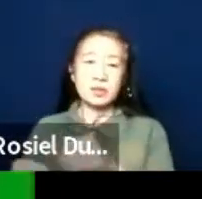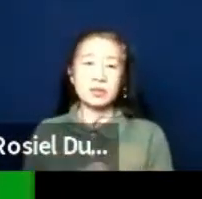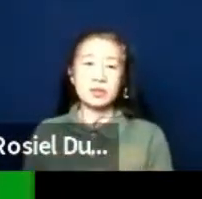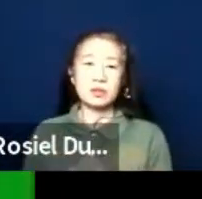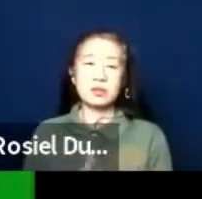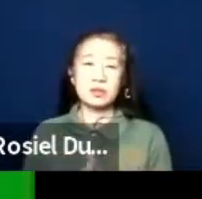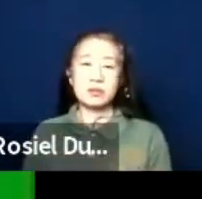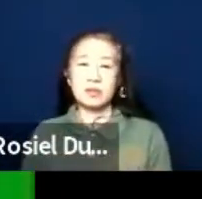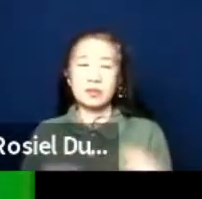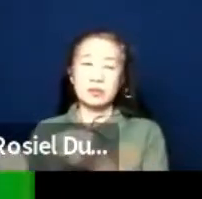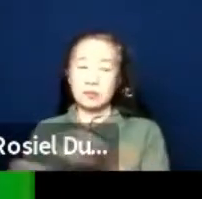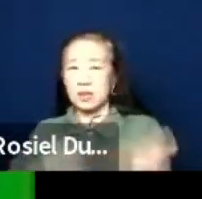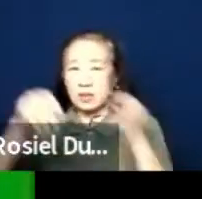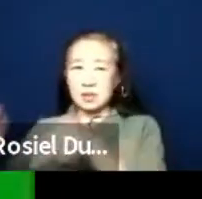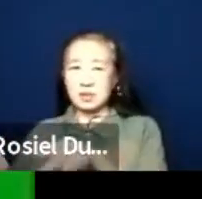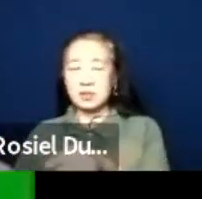position.